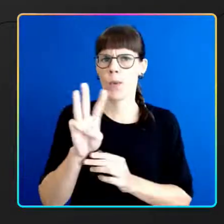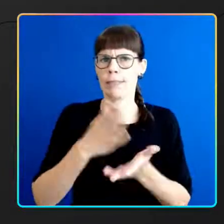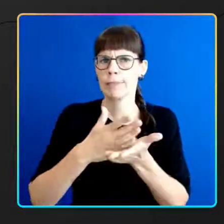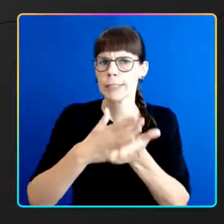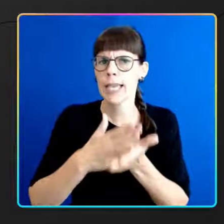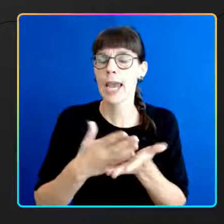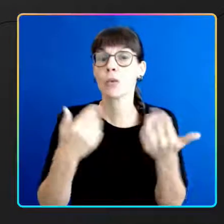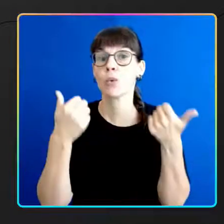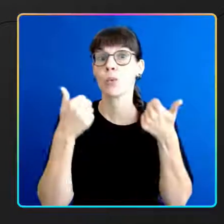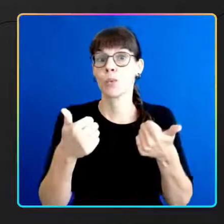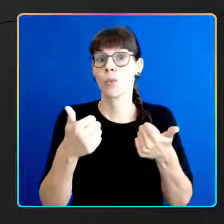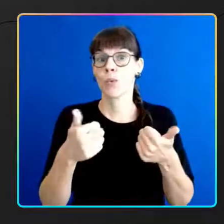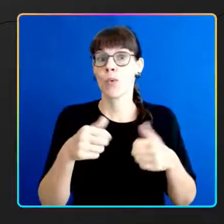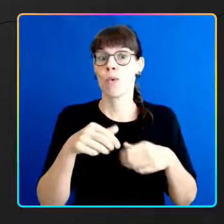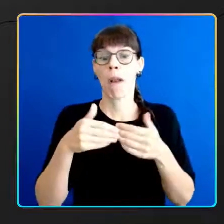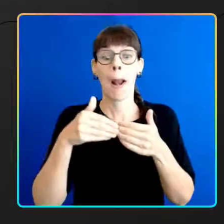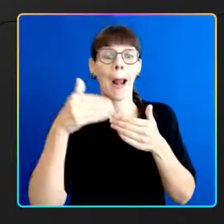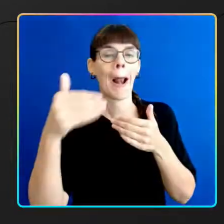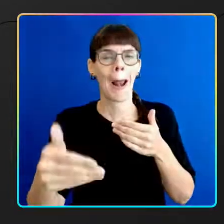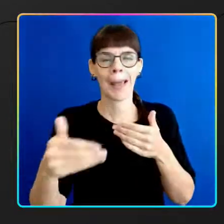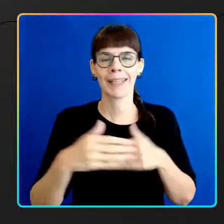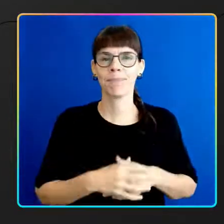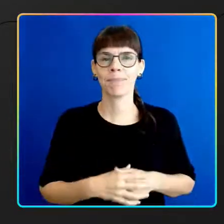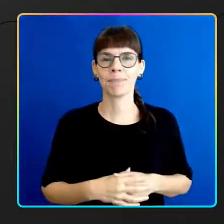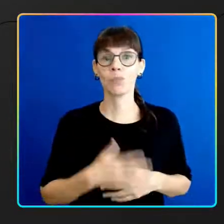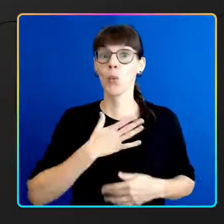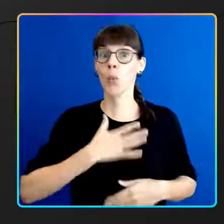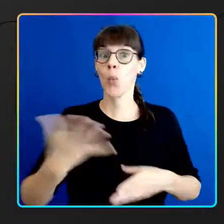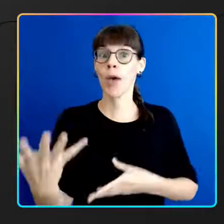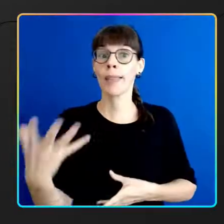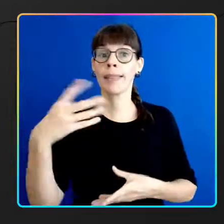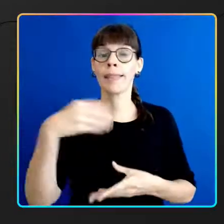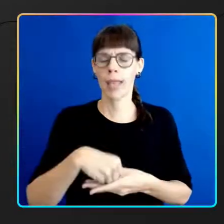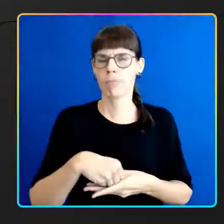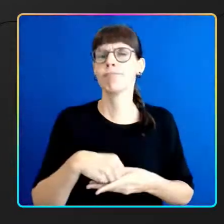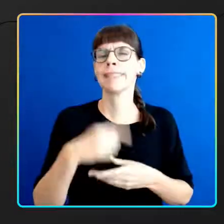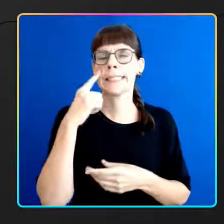for 30 minutes after the show. So if you want to join us, go to